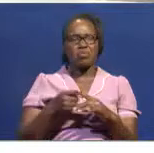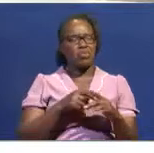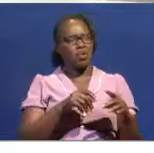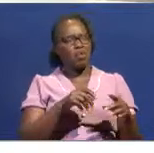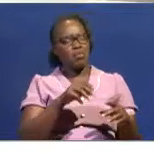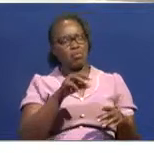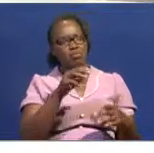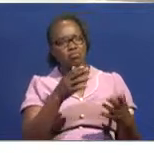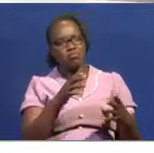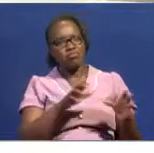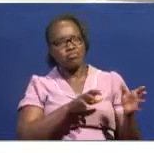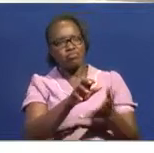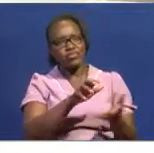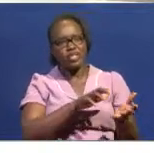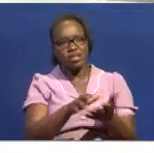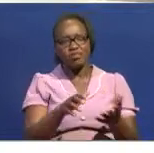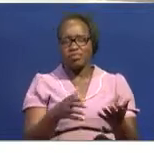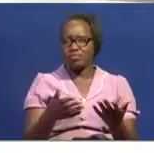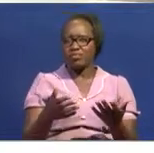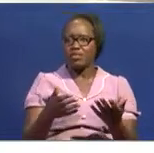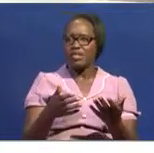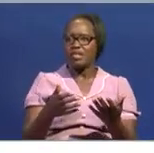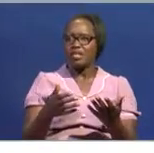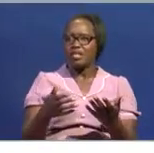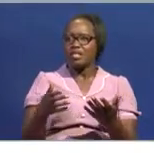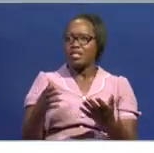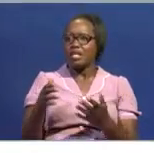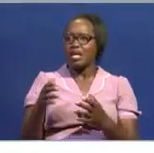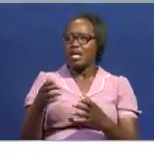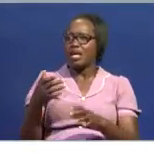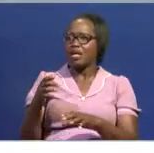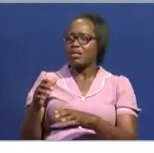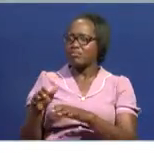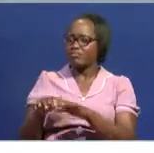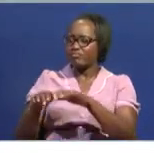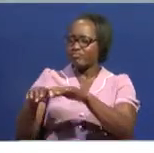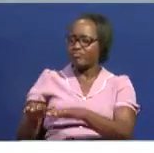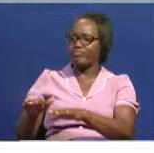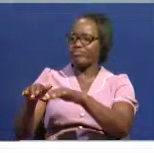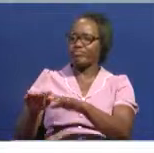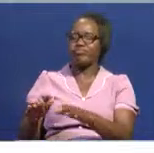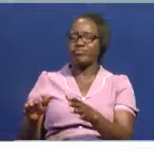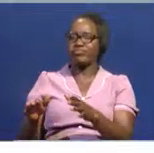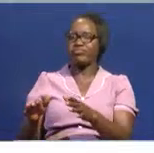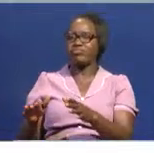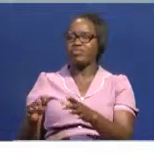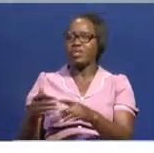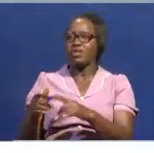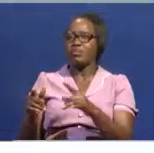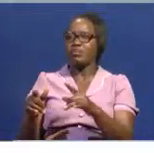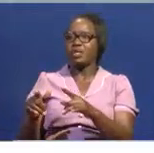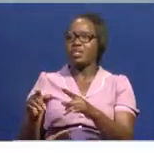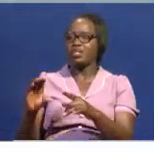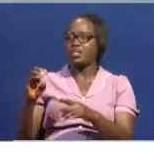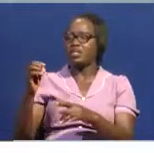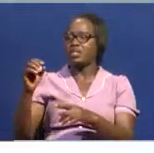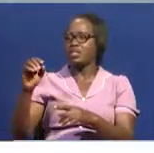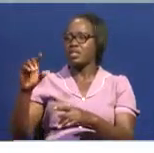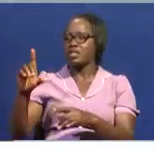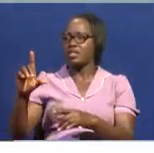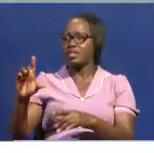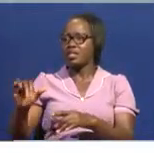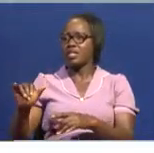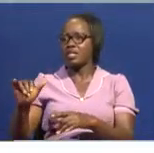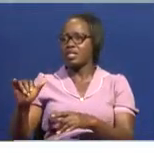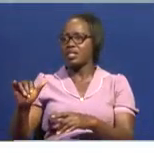to real clay? Maram, the bounces were uneven. For clay court, first of all, you feel that